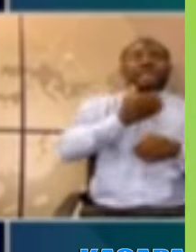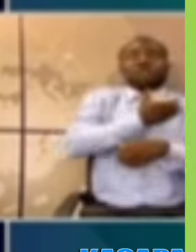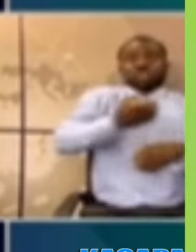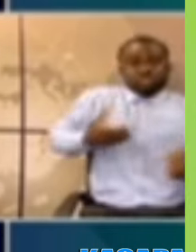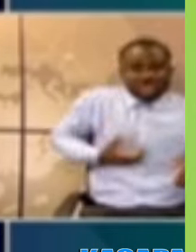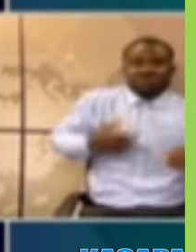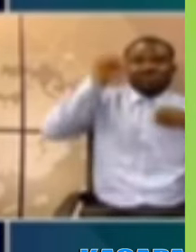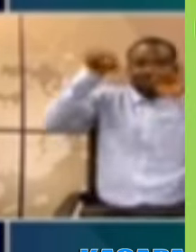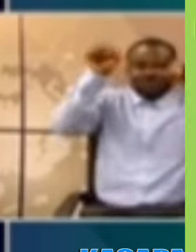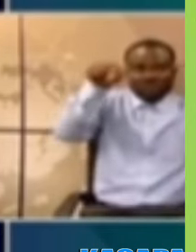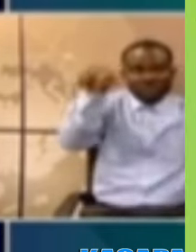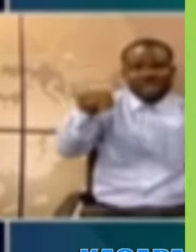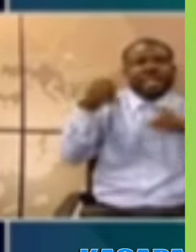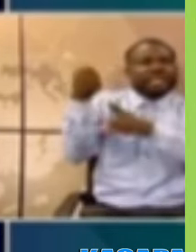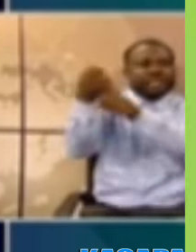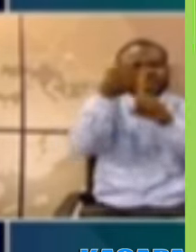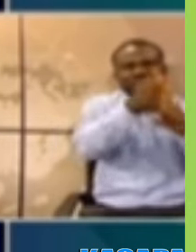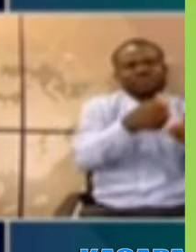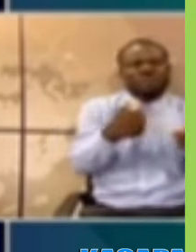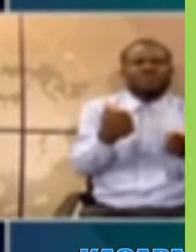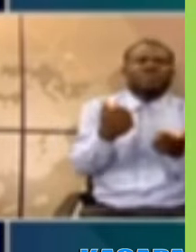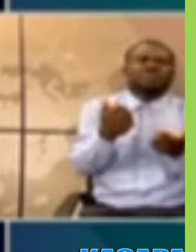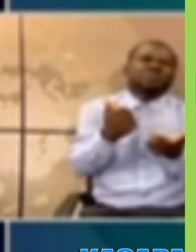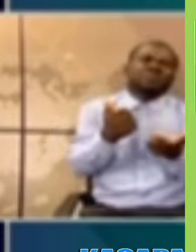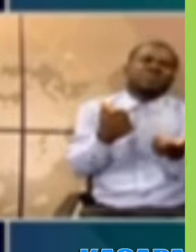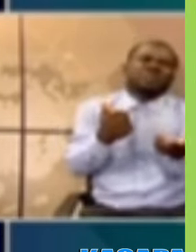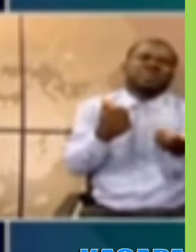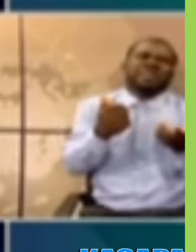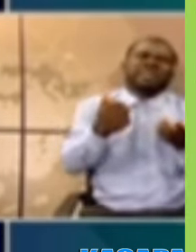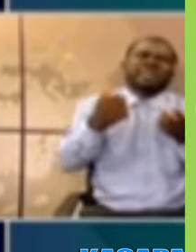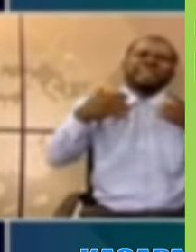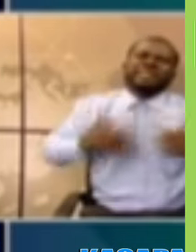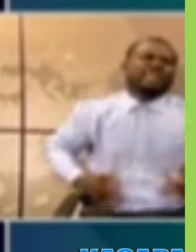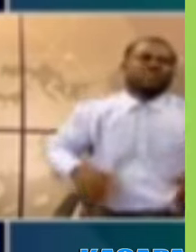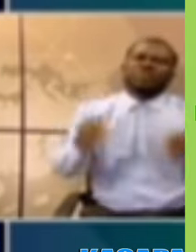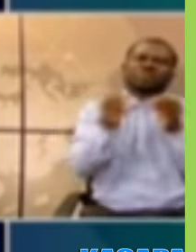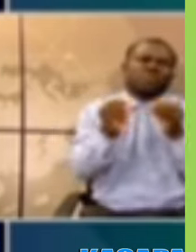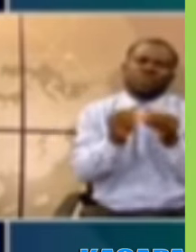You are not trying to take this thing in a good faith. Yeah? You got it all wrong.